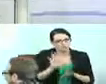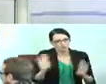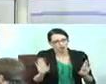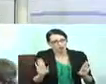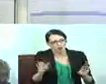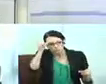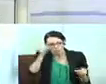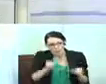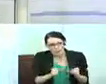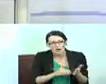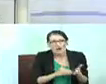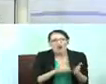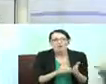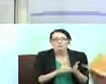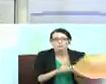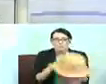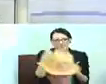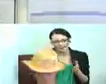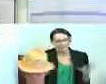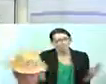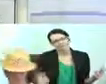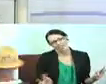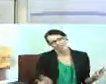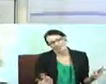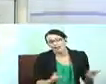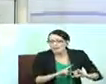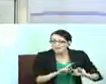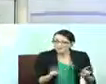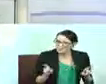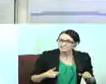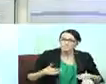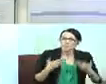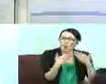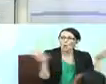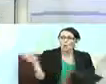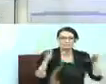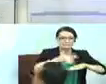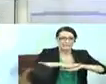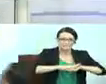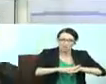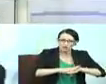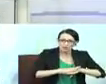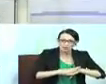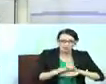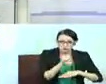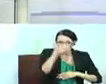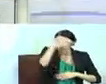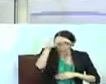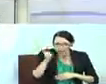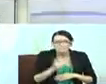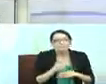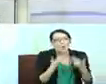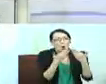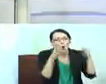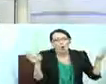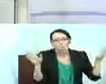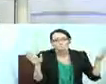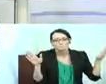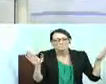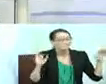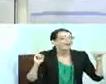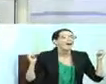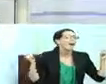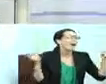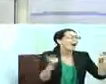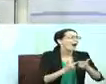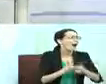and oftentimes we take this for granted, that this is an open table. And this table is open at all